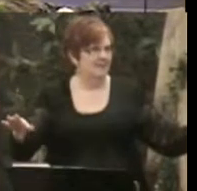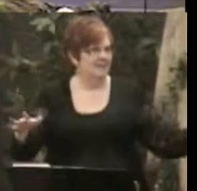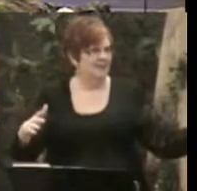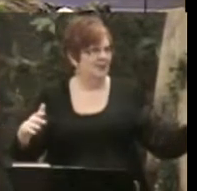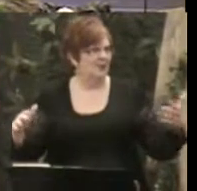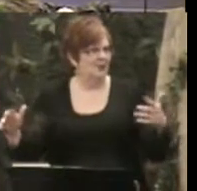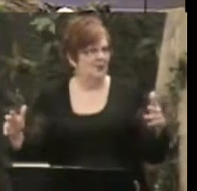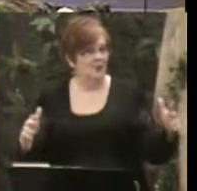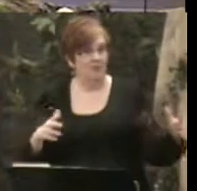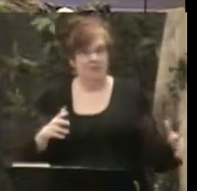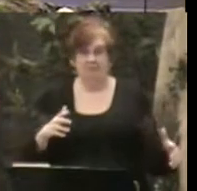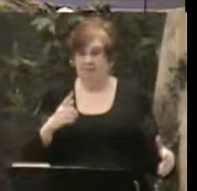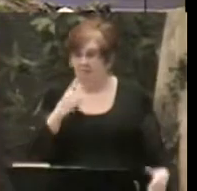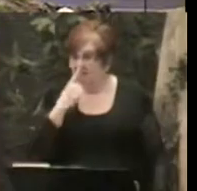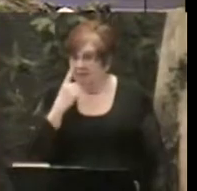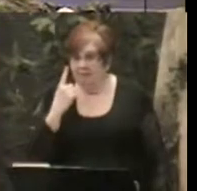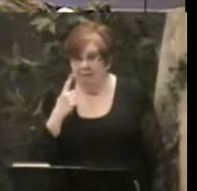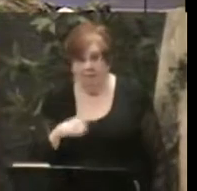Do you care?